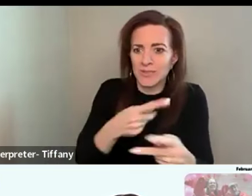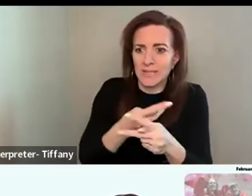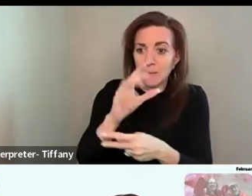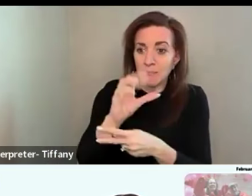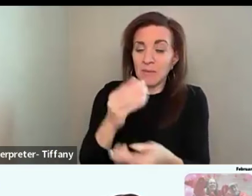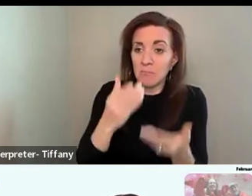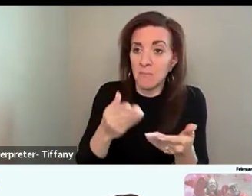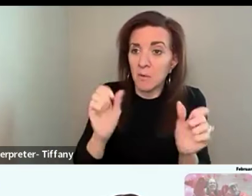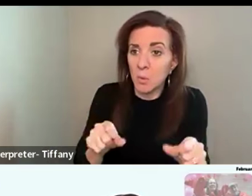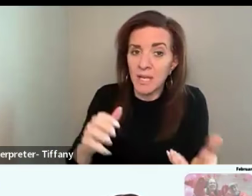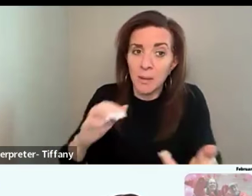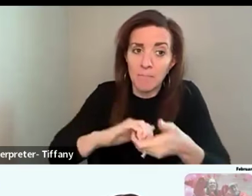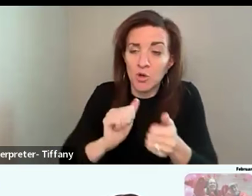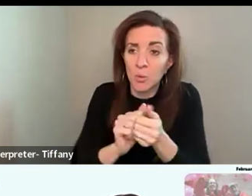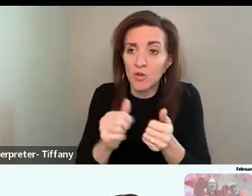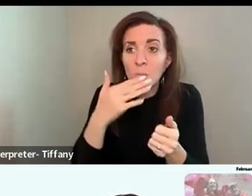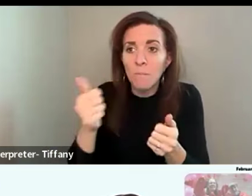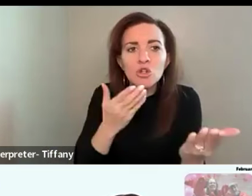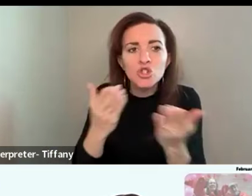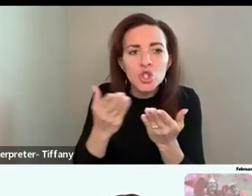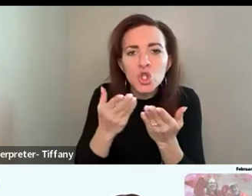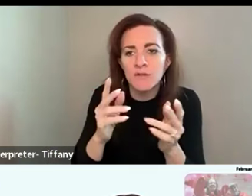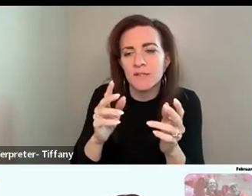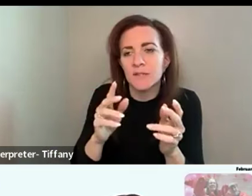to partner with to better serve individuals.